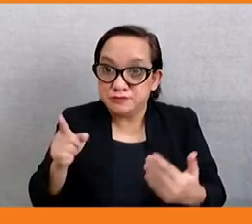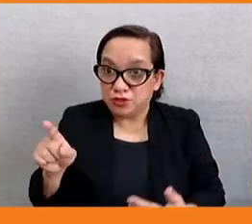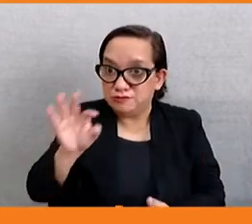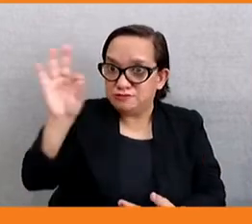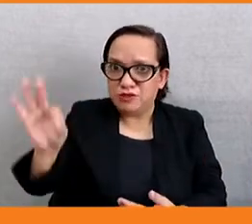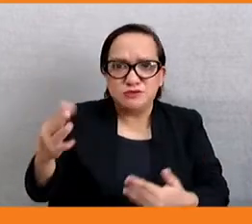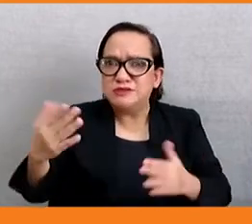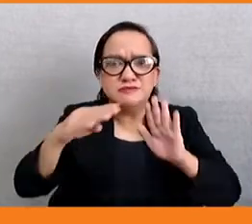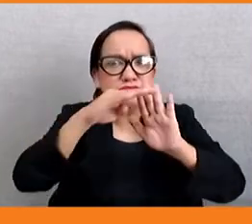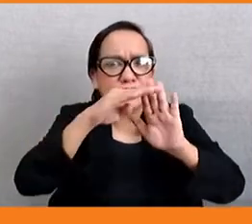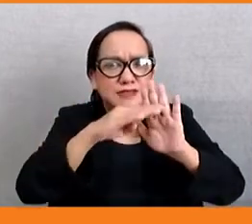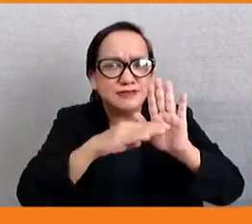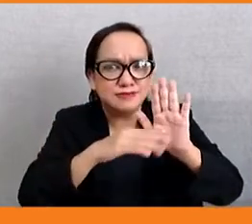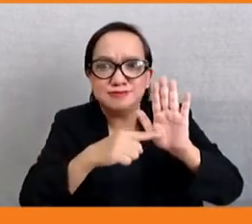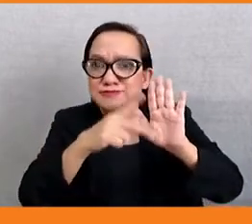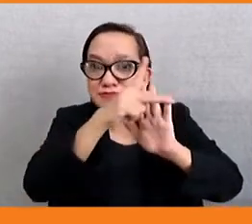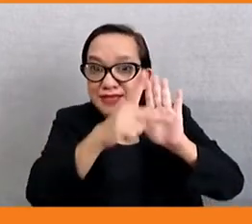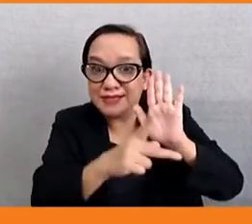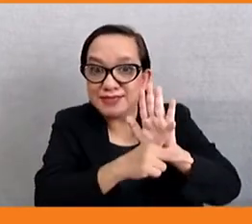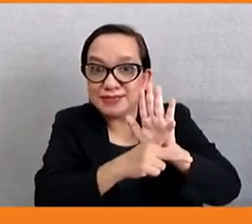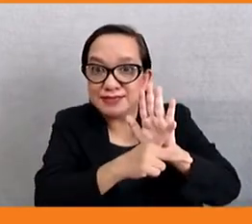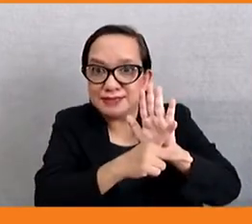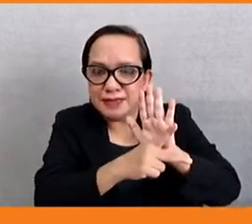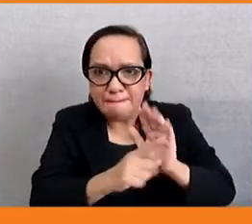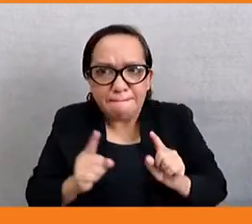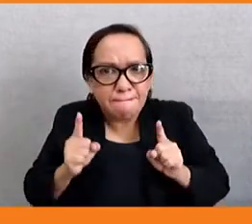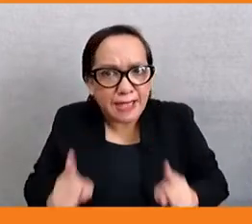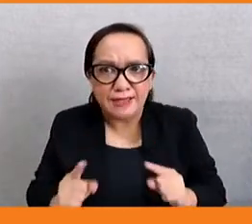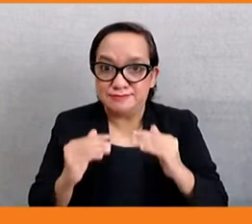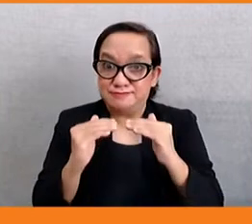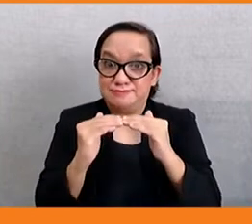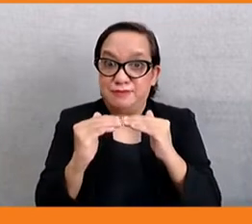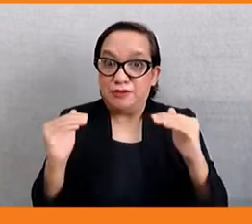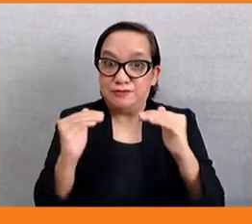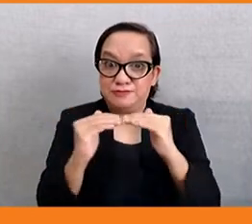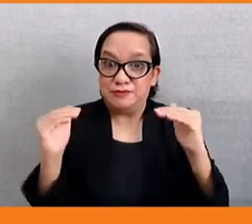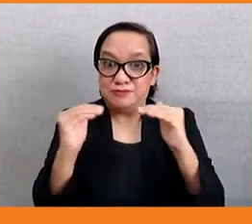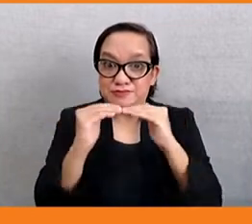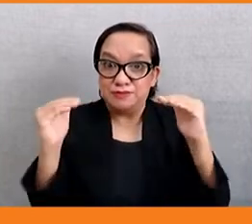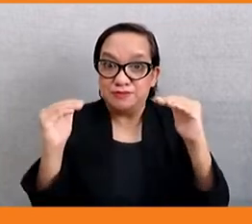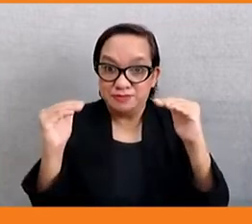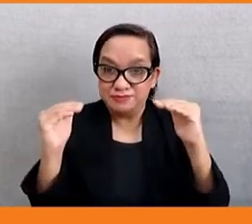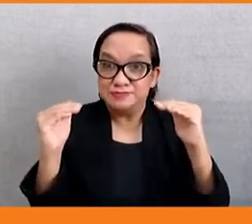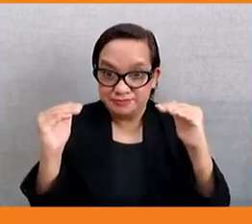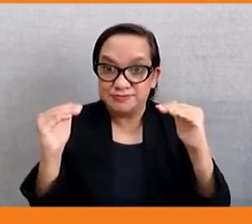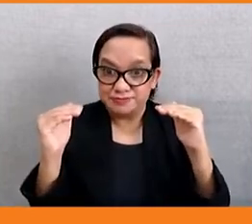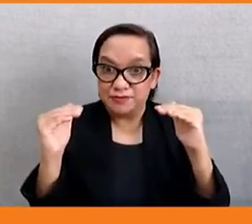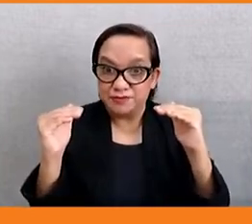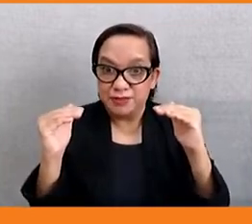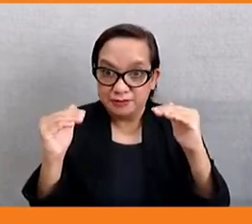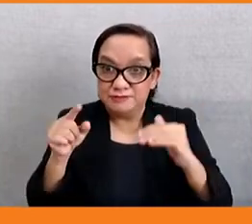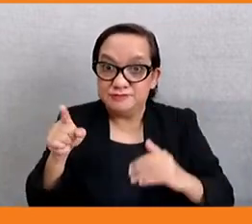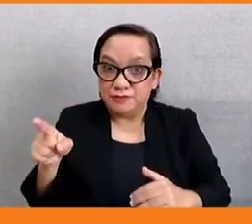detailed and project-specific questions be raised, we have senior members from all our operations department listening and watching in today's